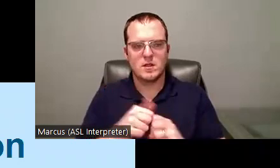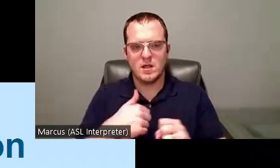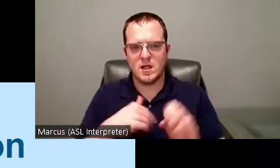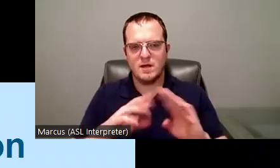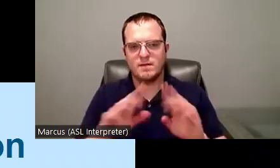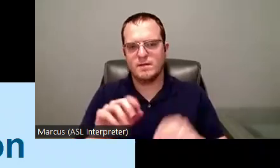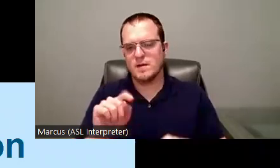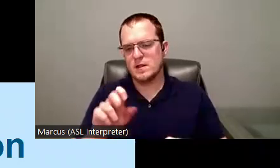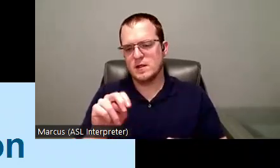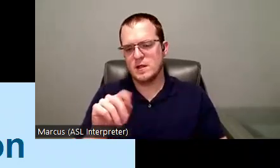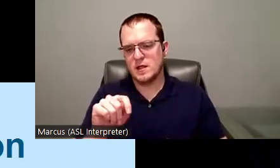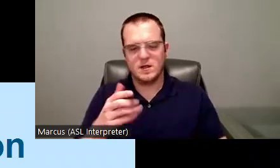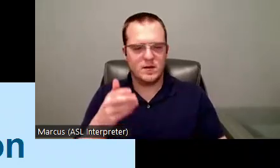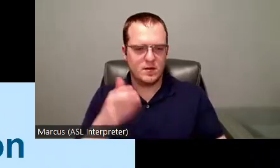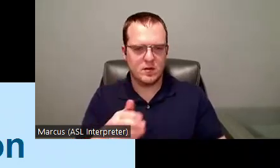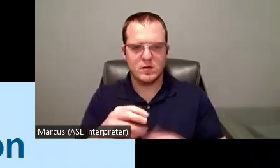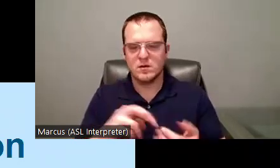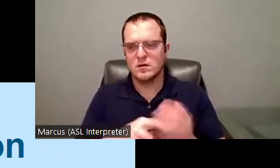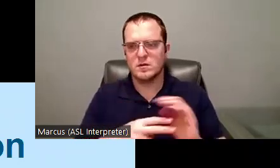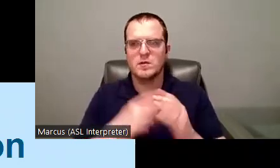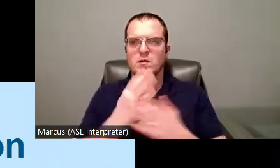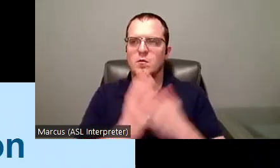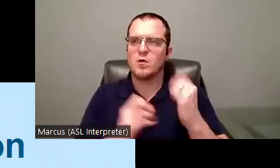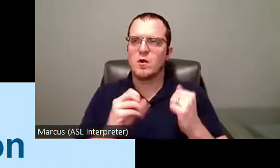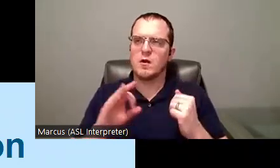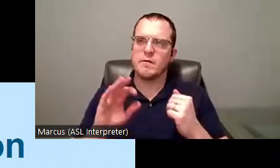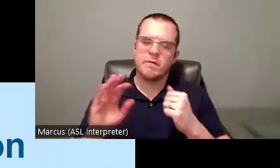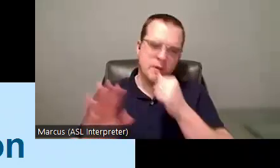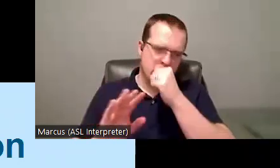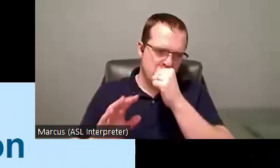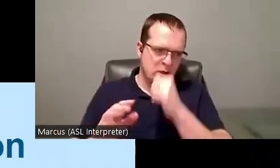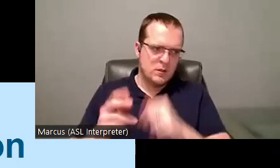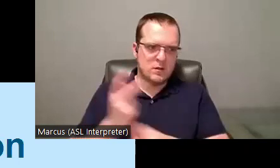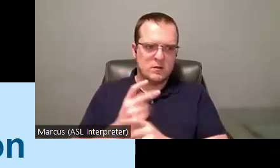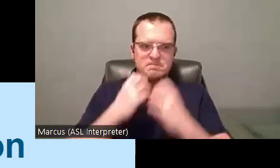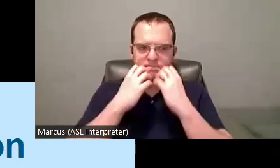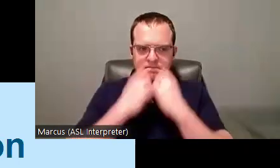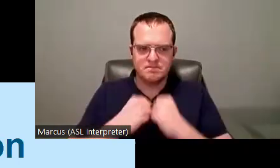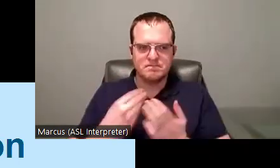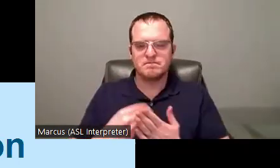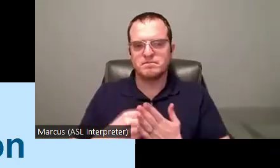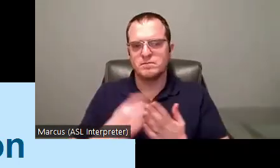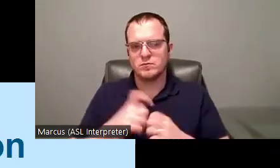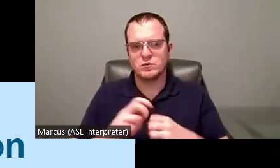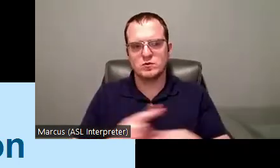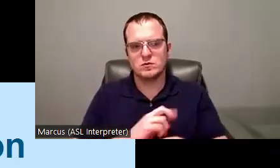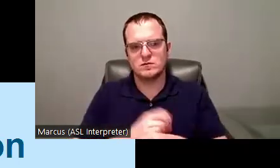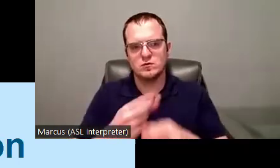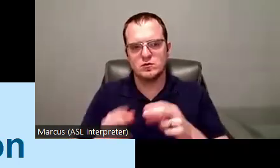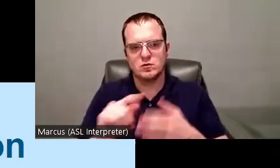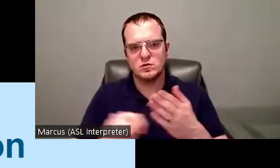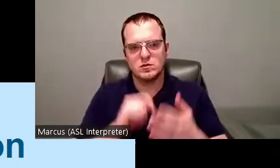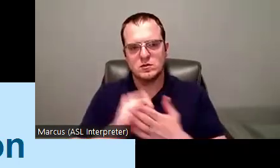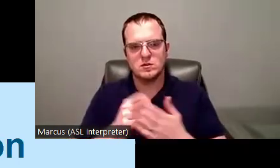units. This allows for a portion of the preservation funds that a project might receive to be used as a short-term rental subsidy